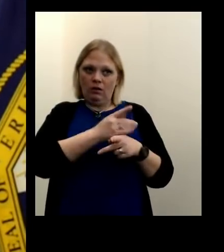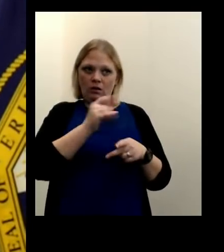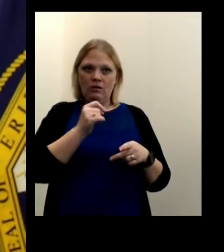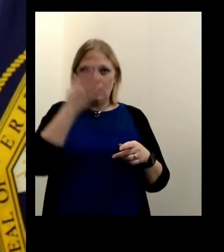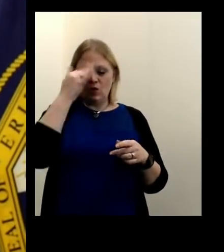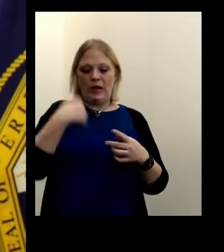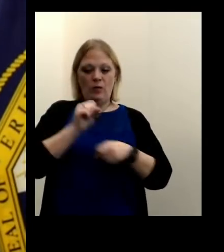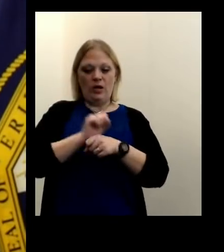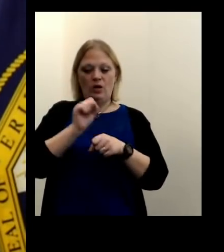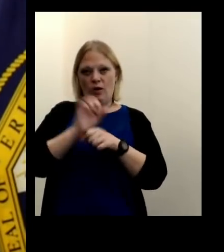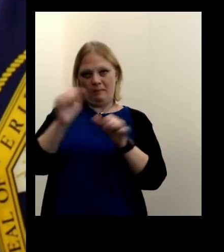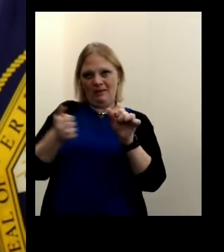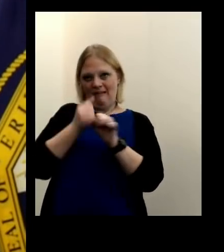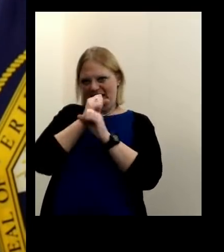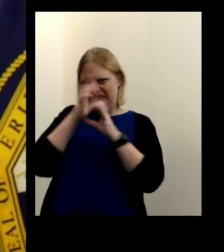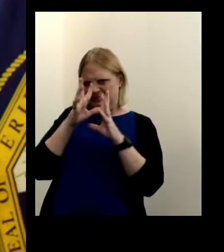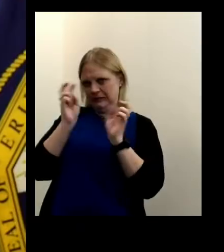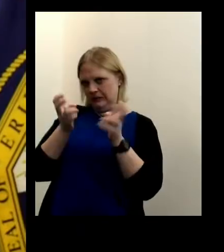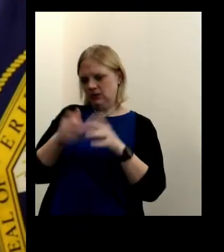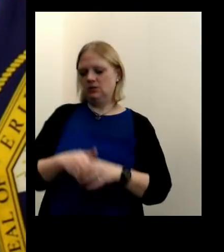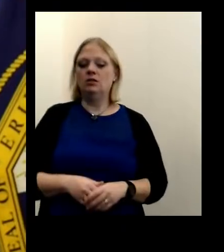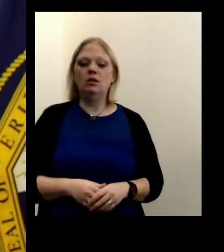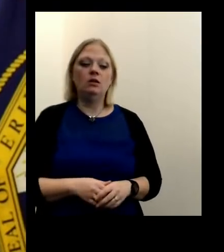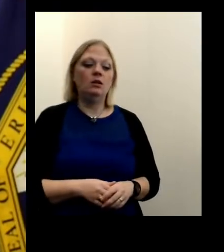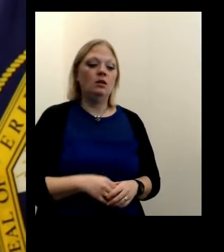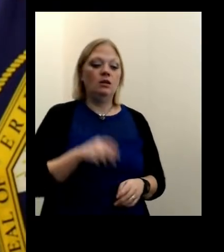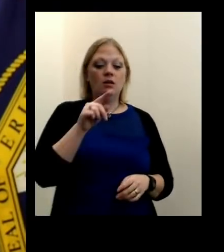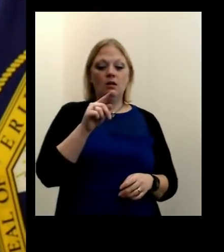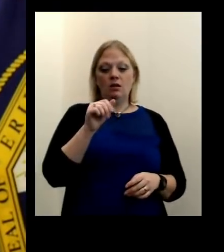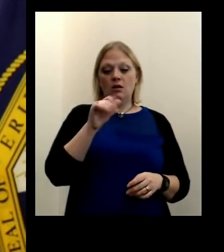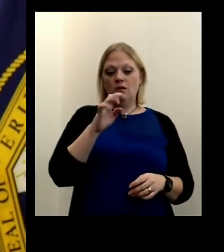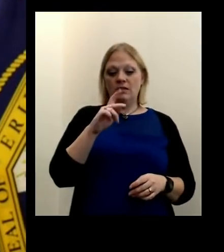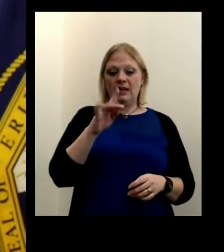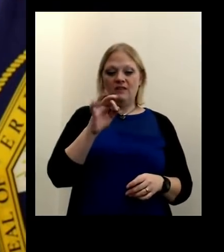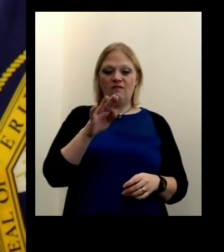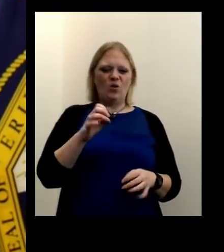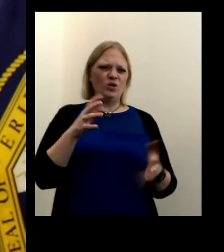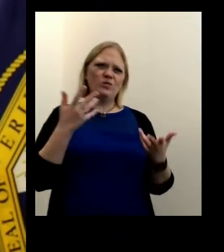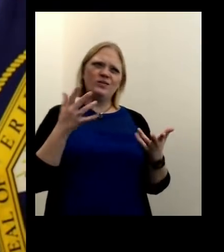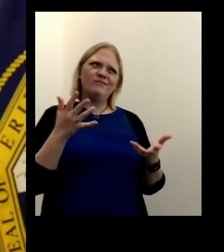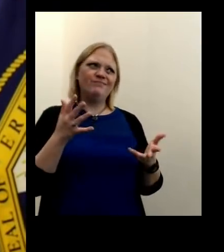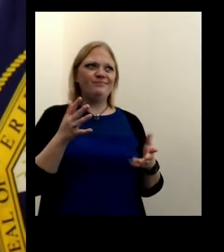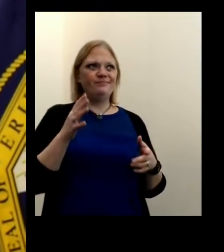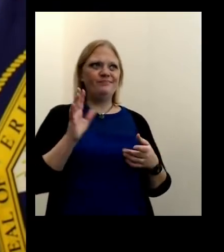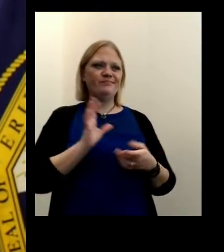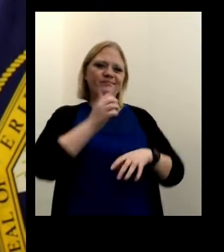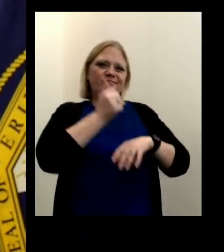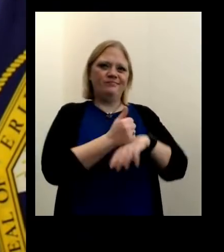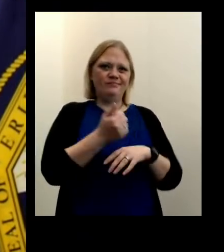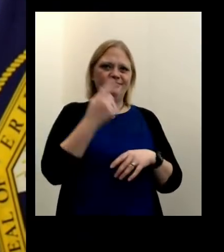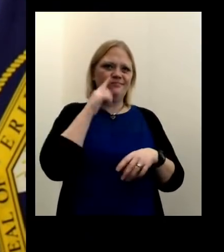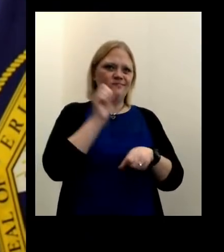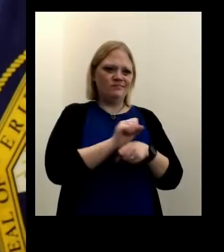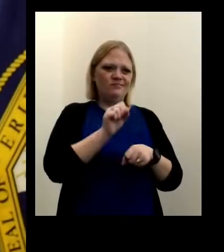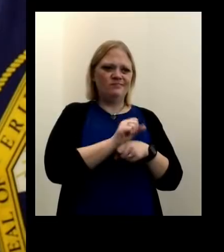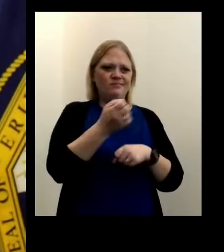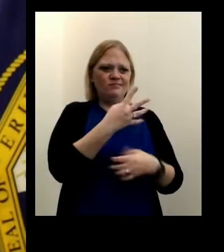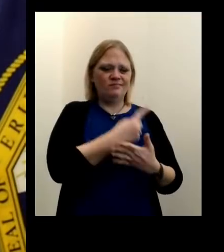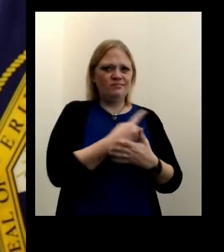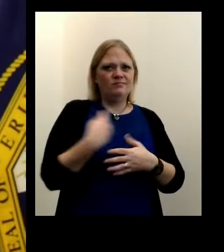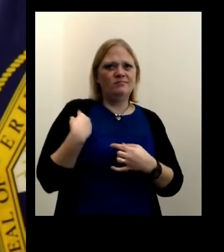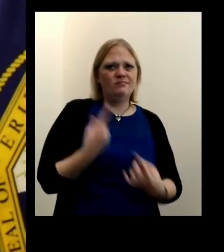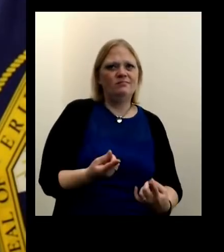issues. Regarding the task force has in some ways already been in place. They've been working for a number of weeks now, putting together the